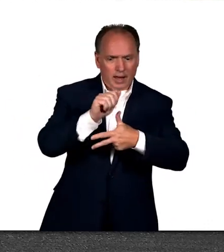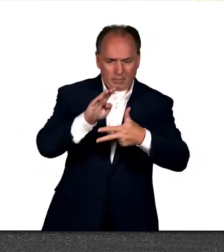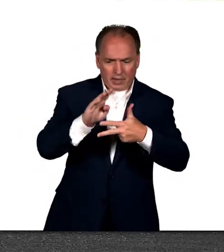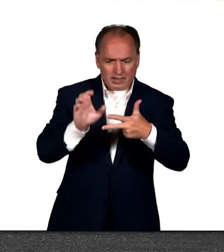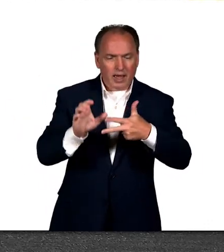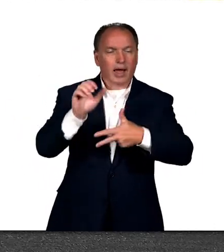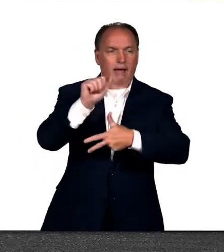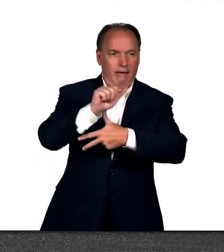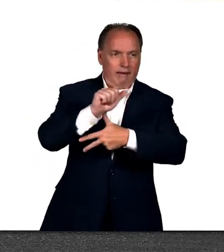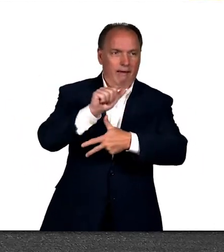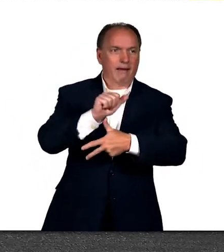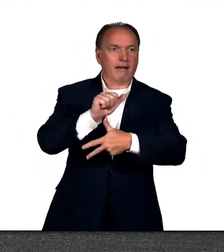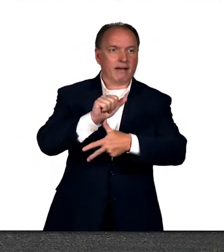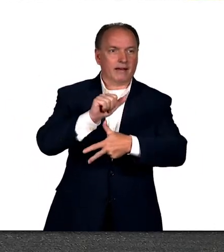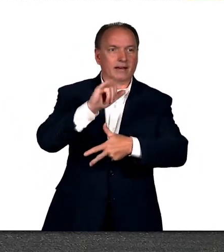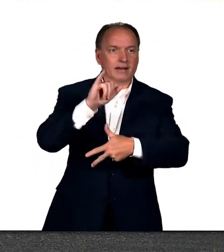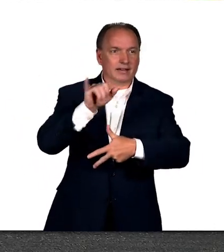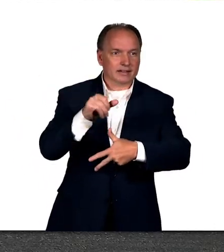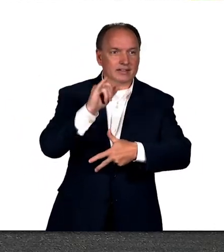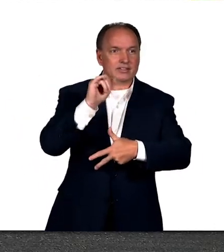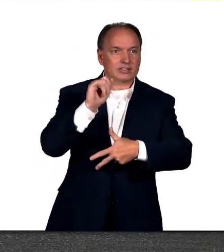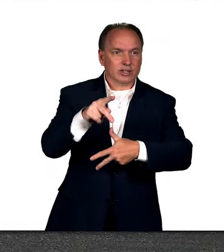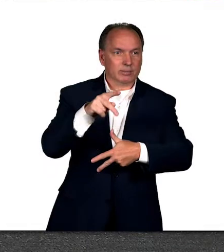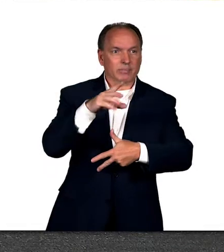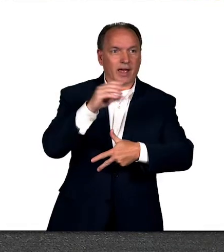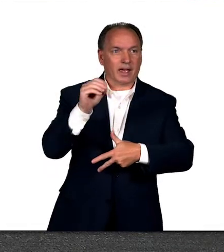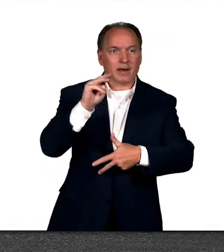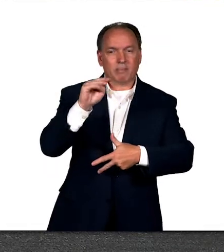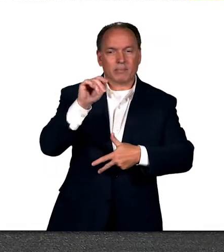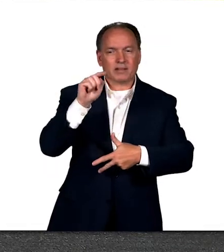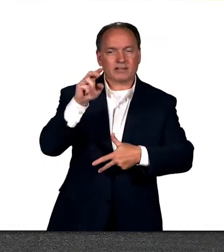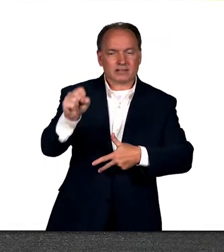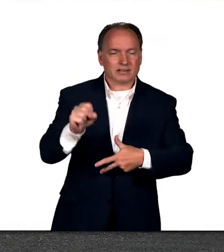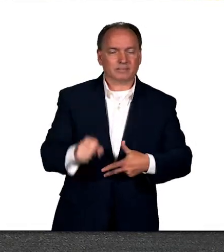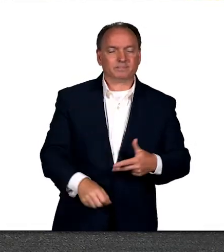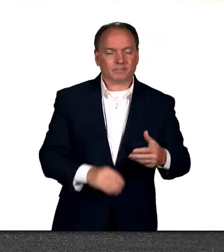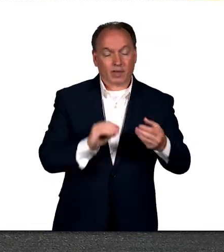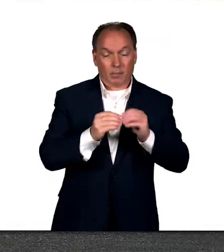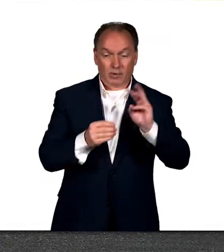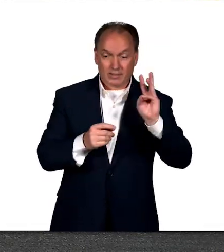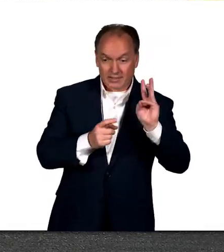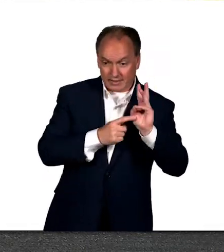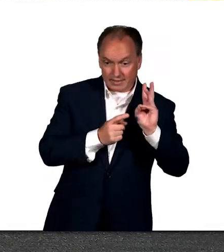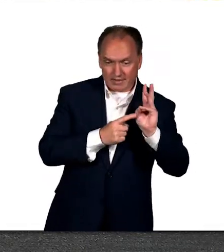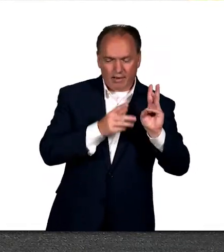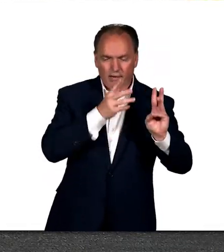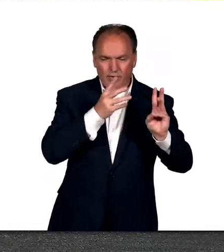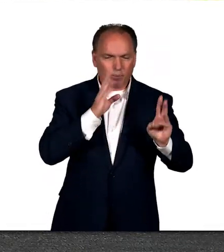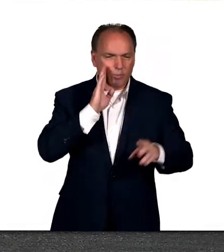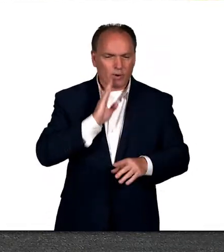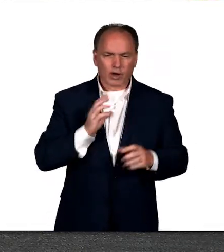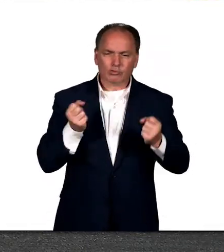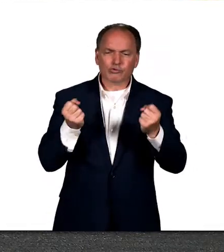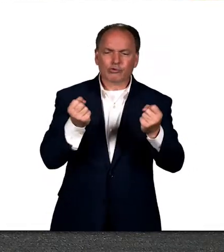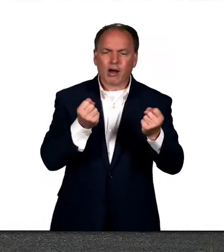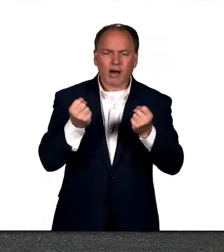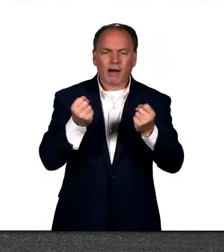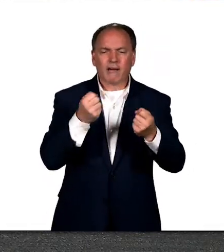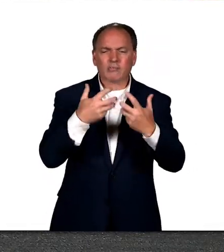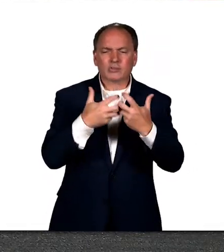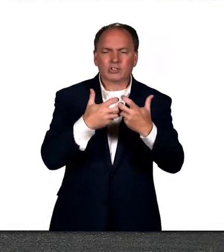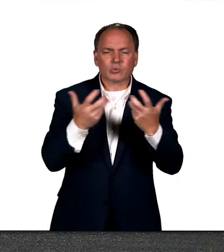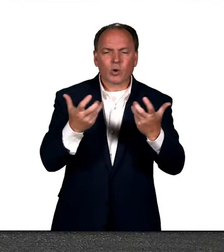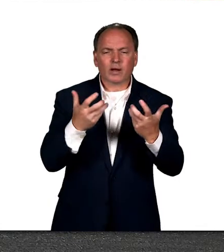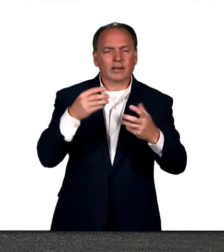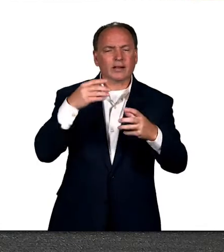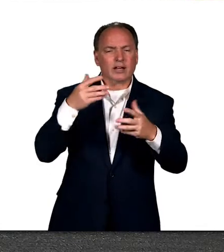Good job. A, it was Jip and Mittens. Number 6, what does Farmer Brown drive in the field to